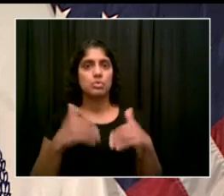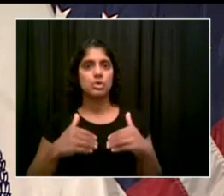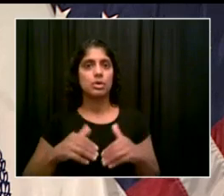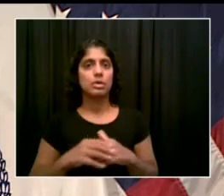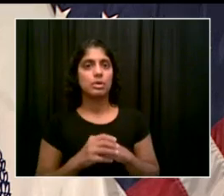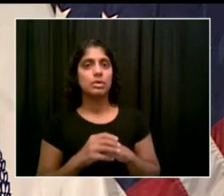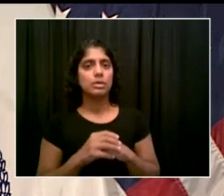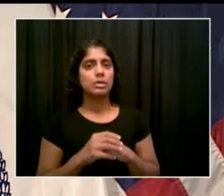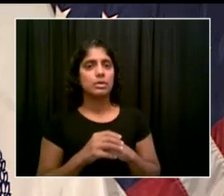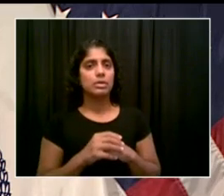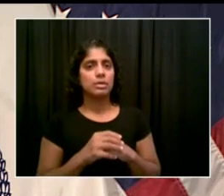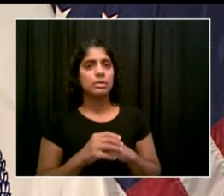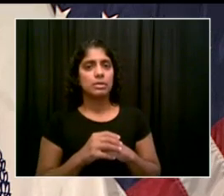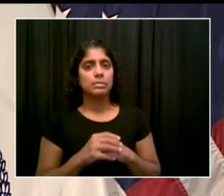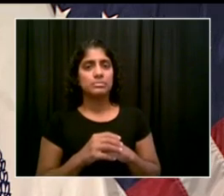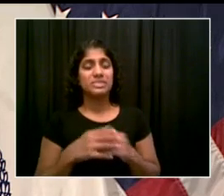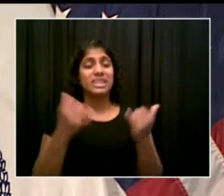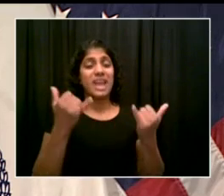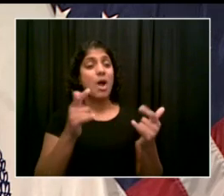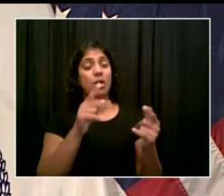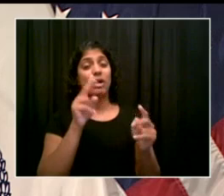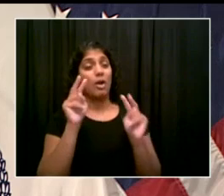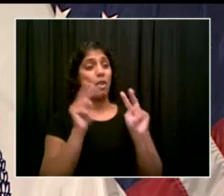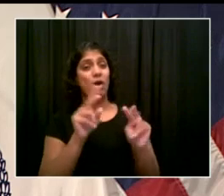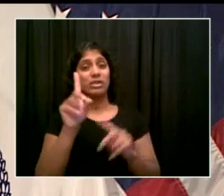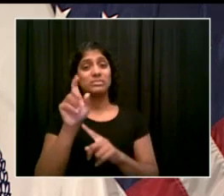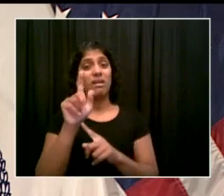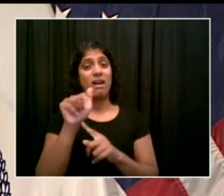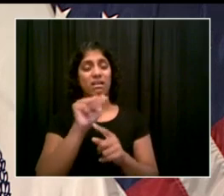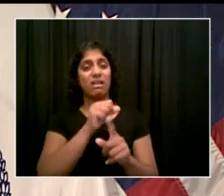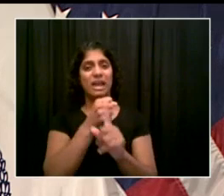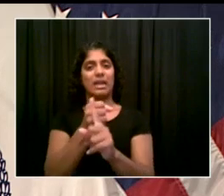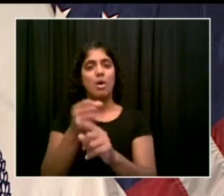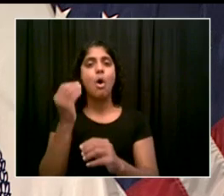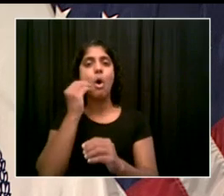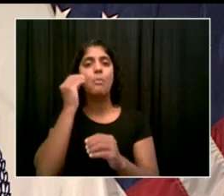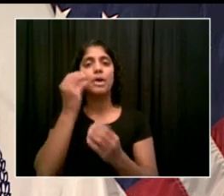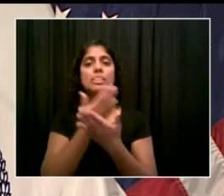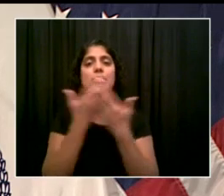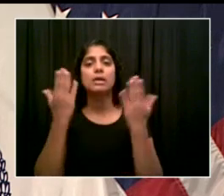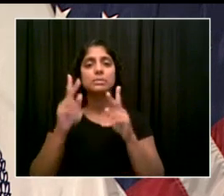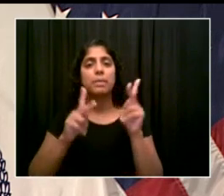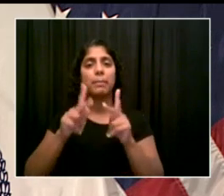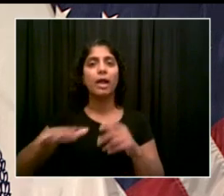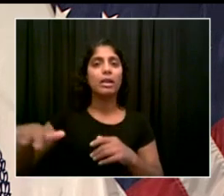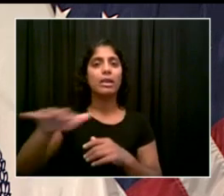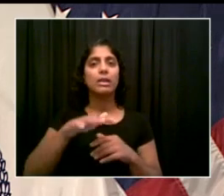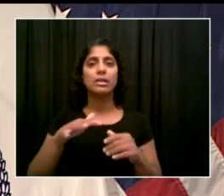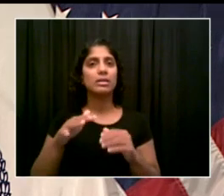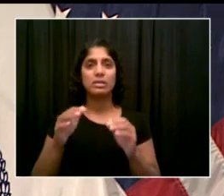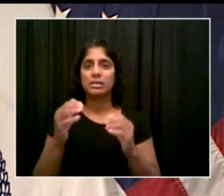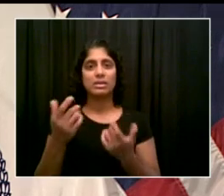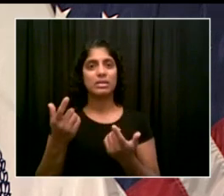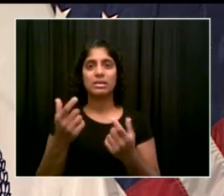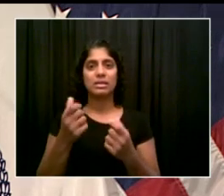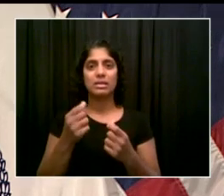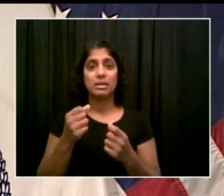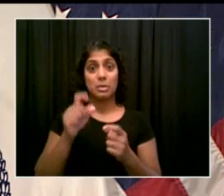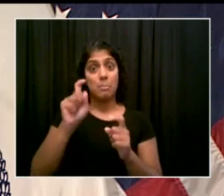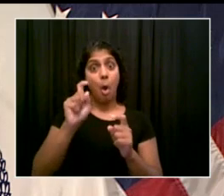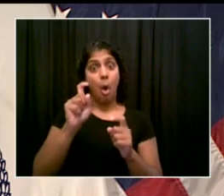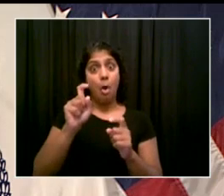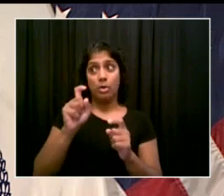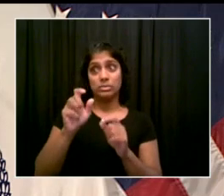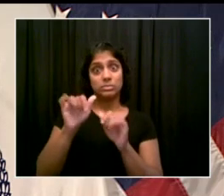homeless shelters where the vaccination rate is as low as 14%? Chris, we're making